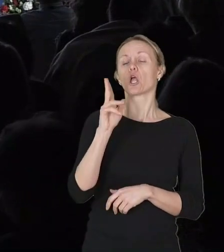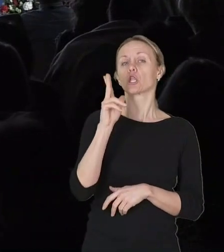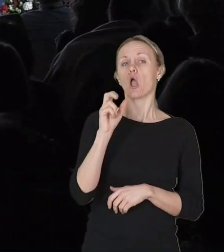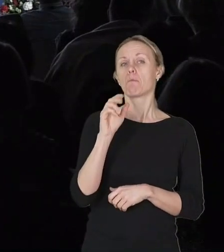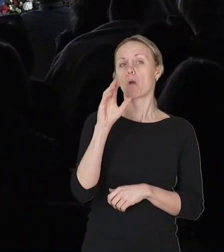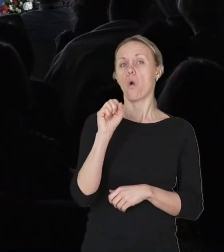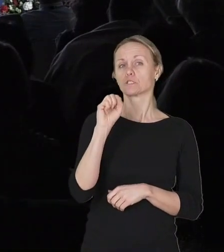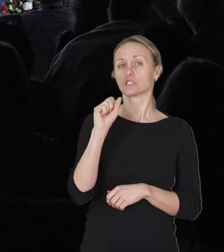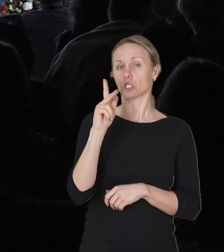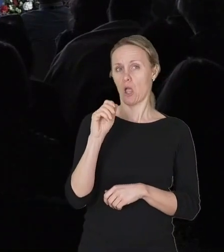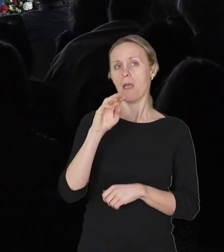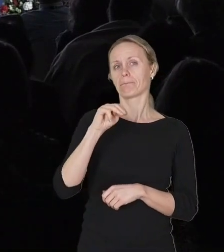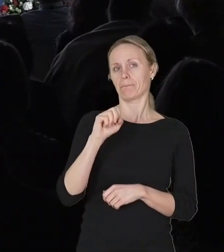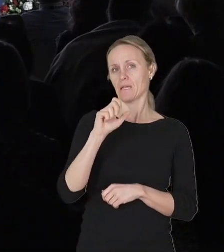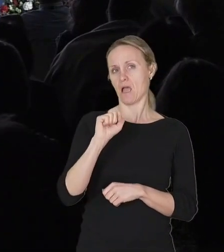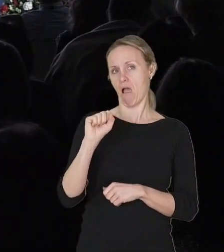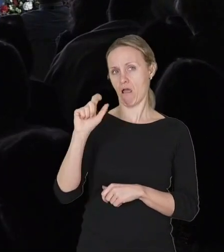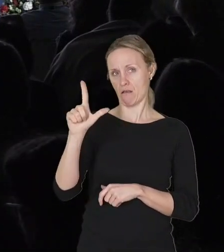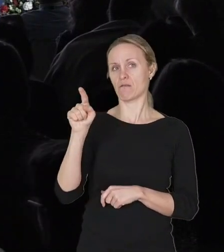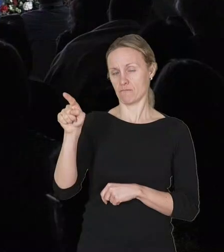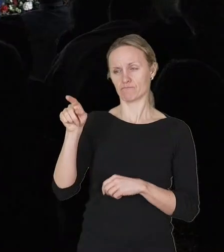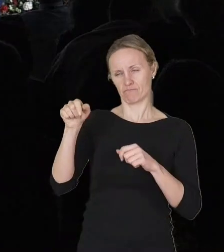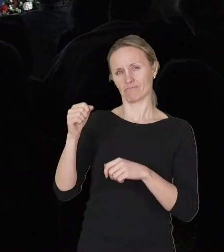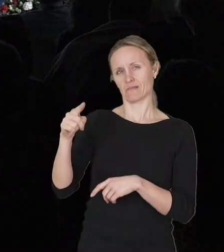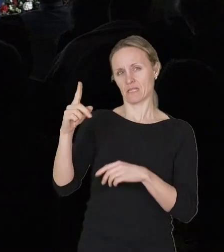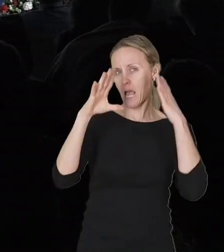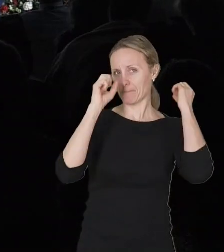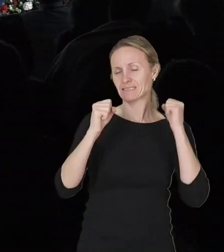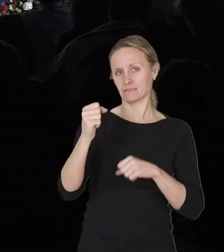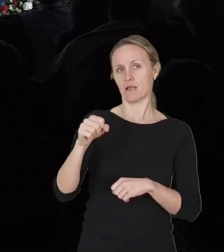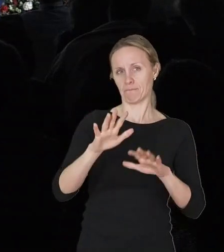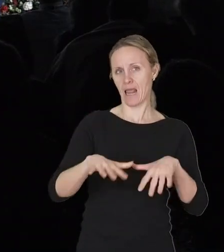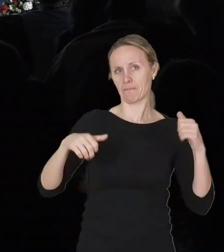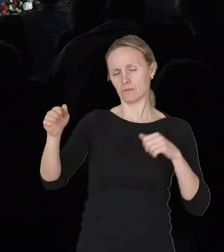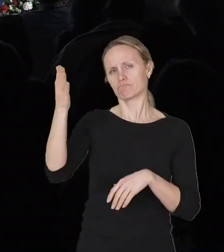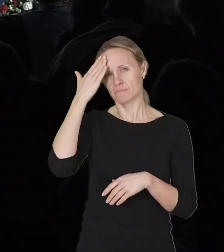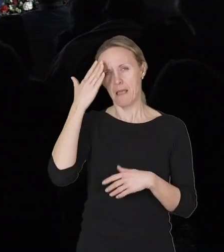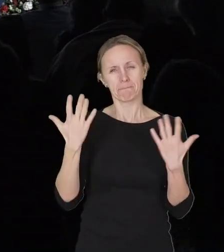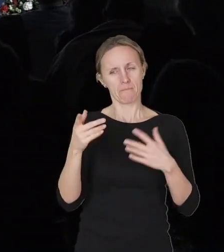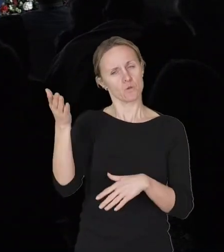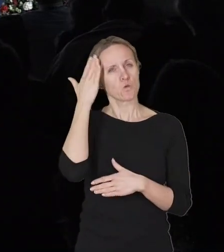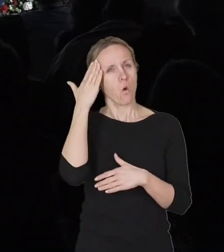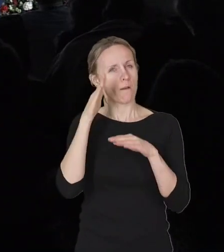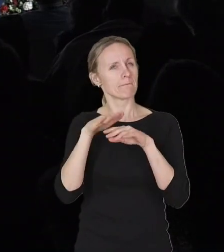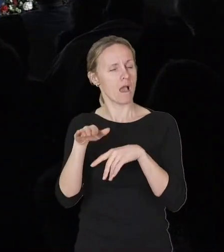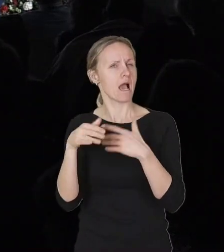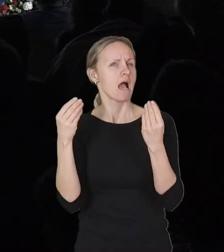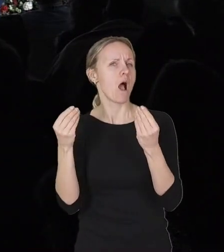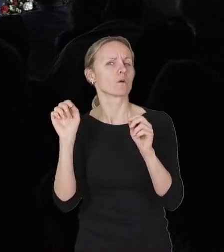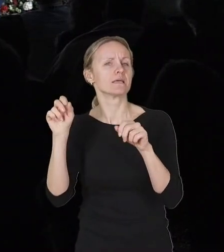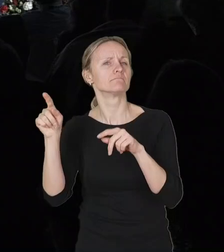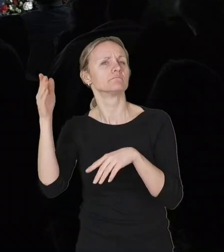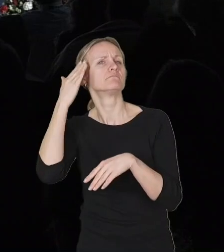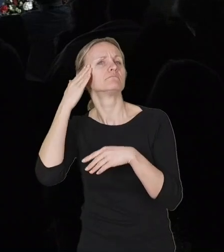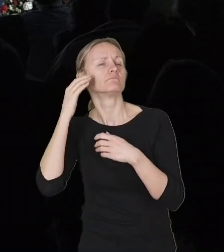European concept. Well, definitely, single market is not a relic, Definitely not, but it's not